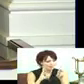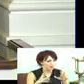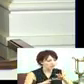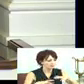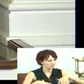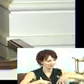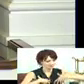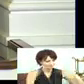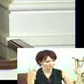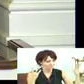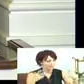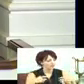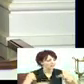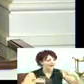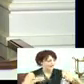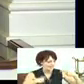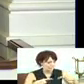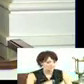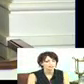he said, you know,